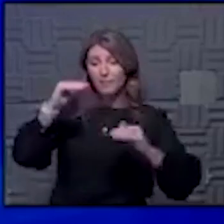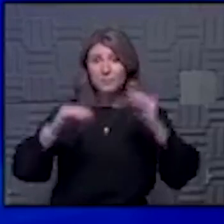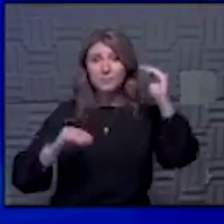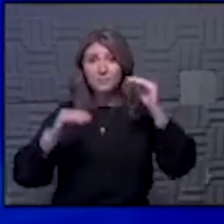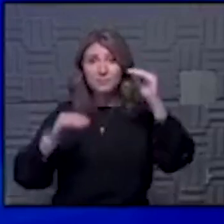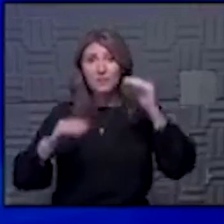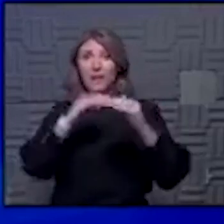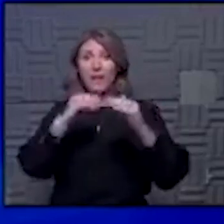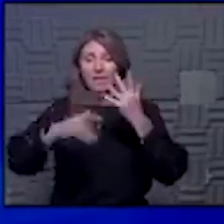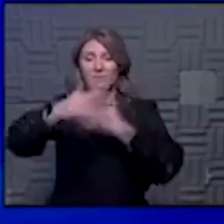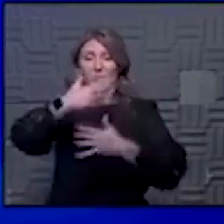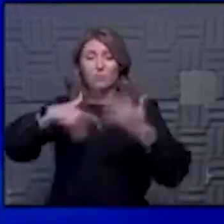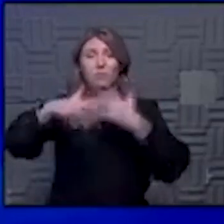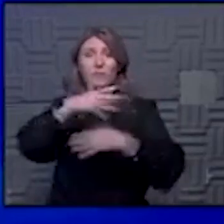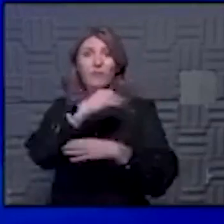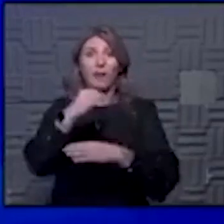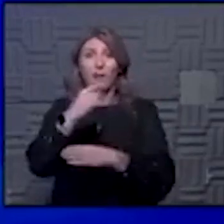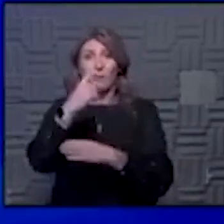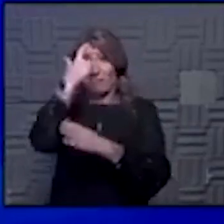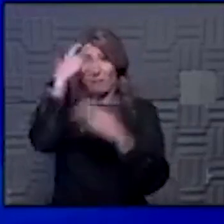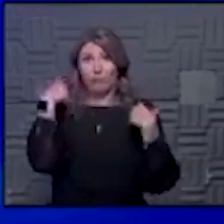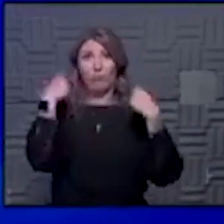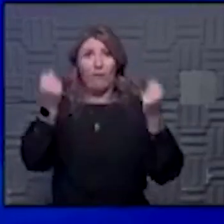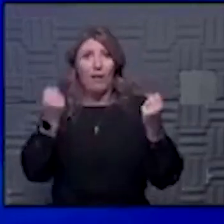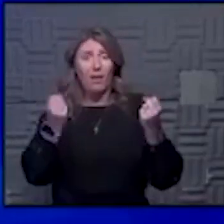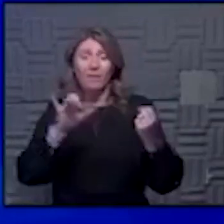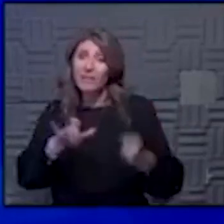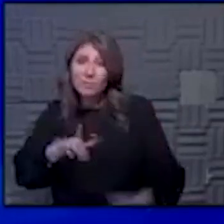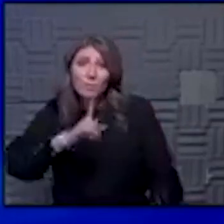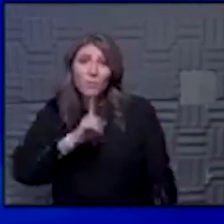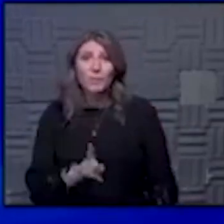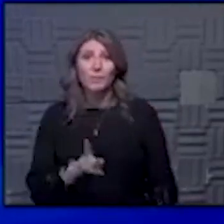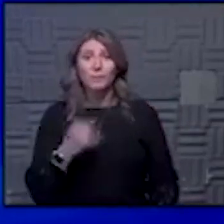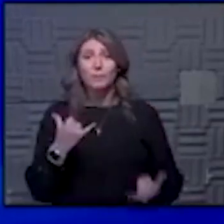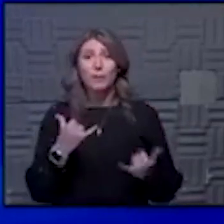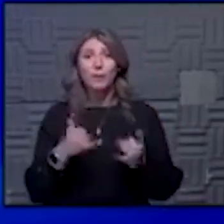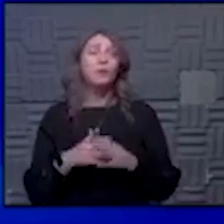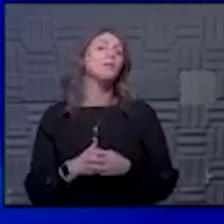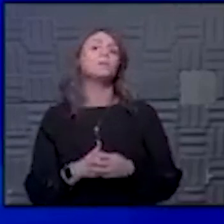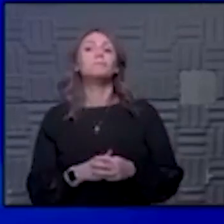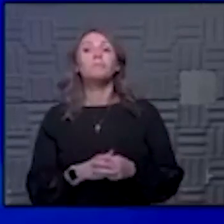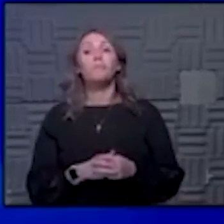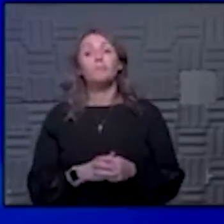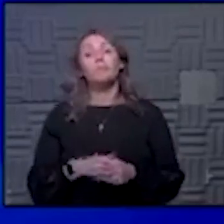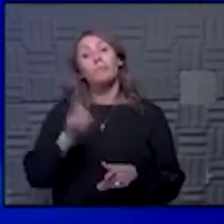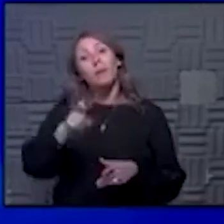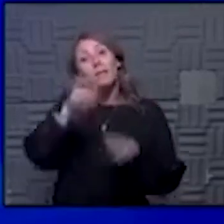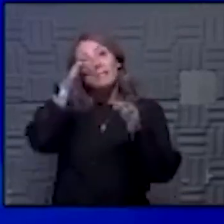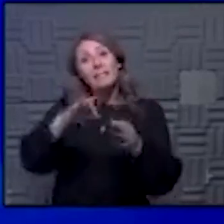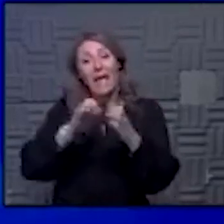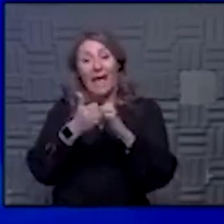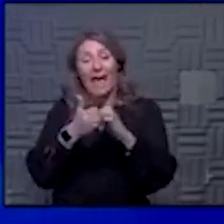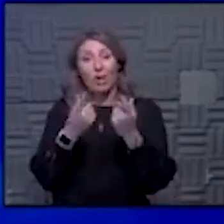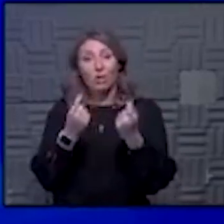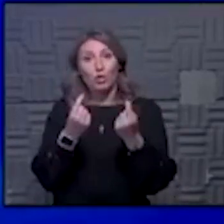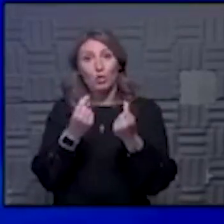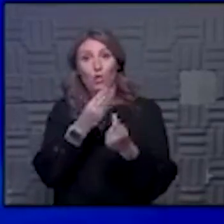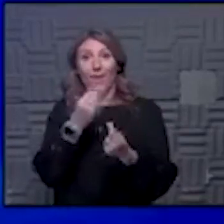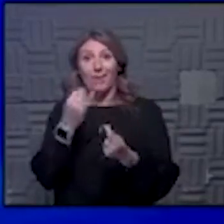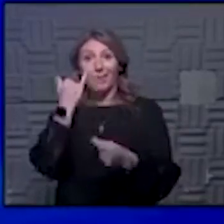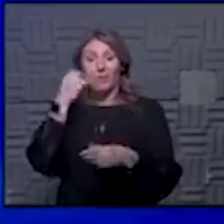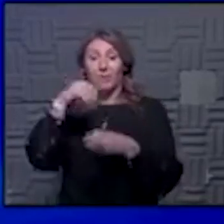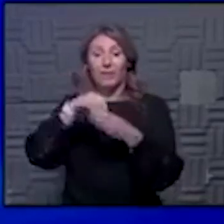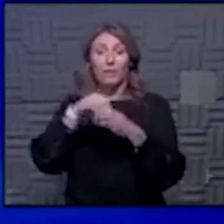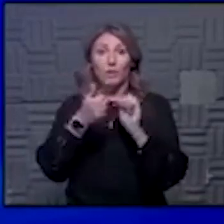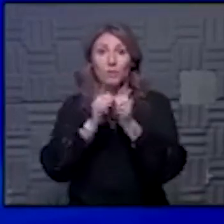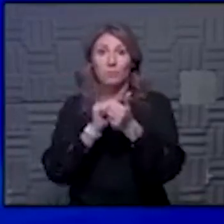socialization and mental health. Oh, that's a real deal, right? That's a real deal, and we just have to decide how to do it. And then if you're going to do things like indoor sports,